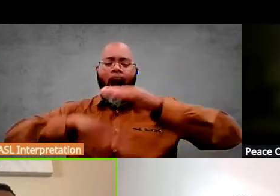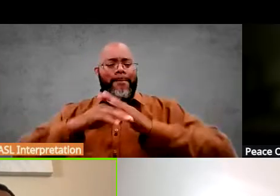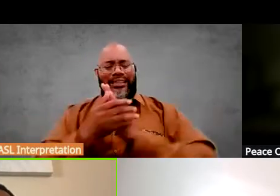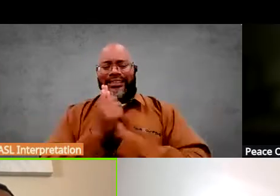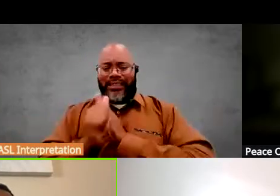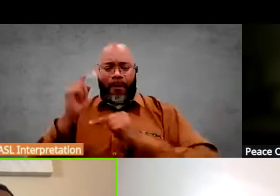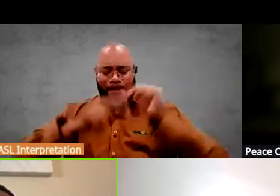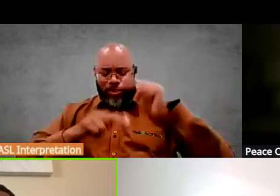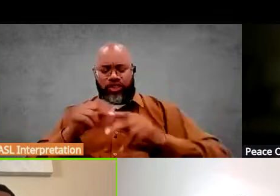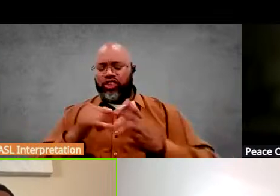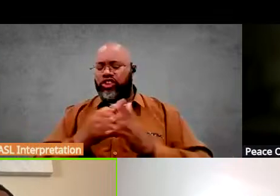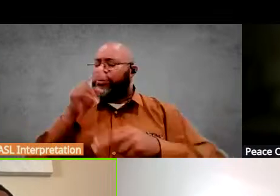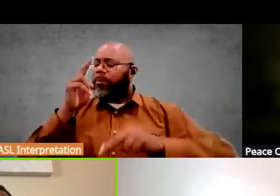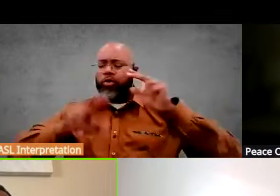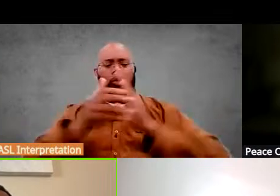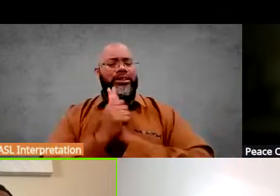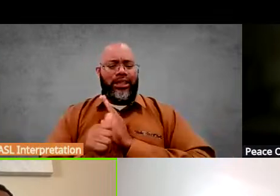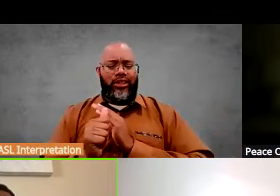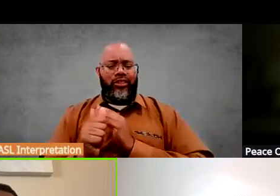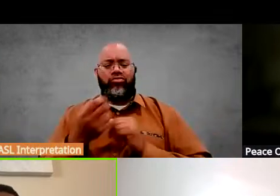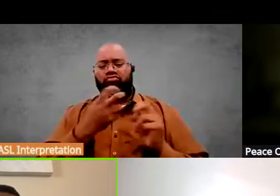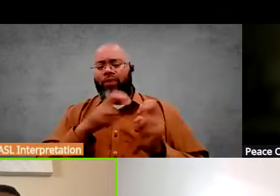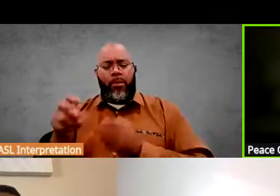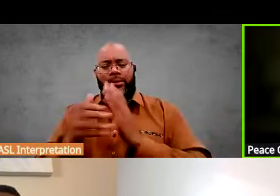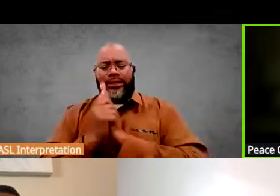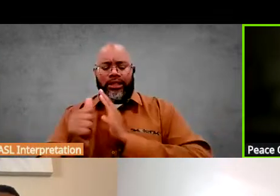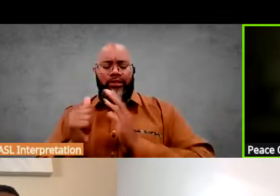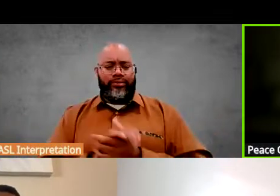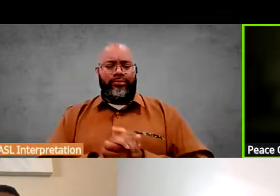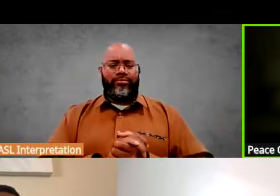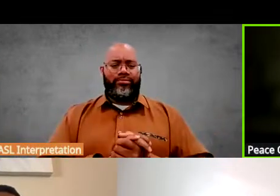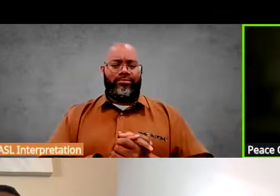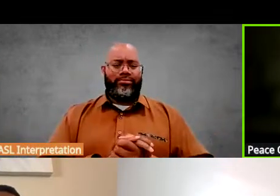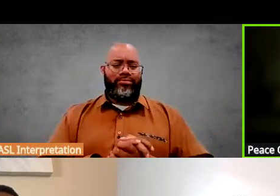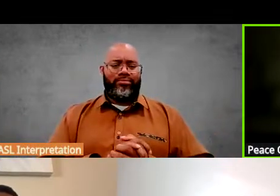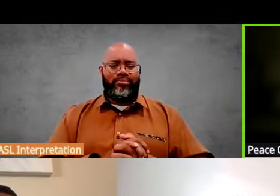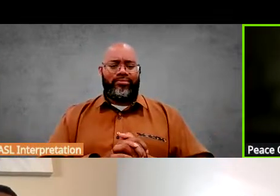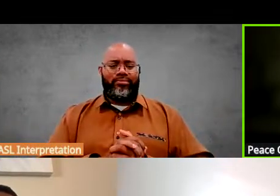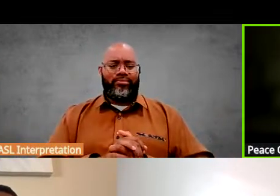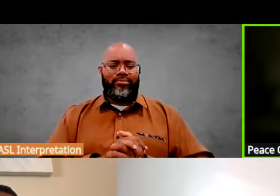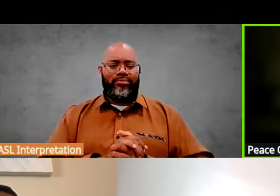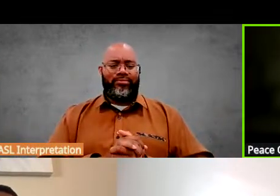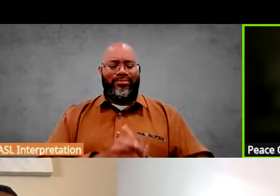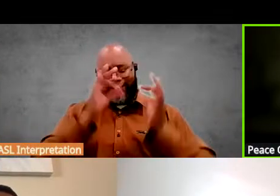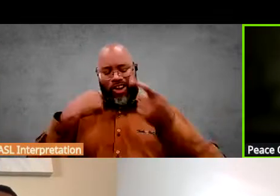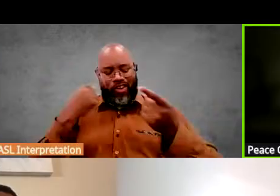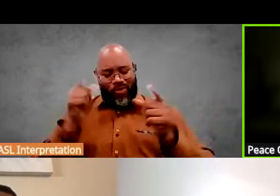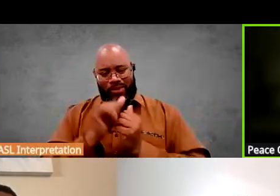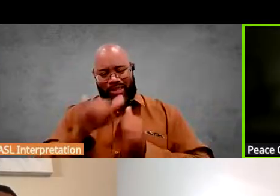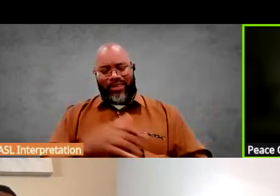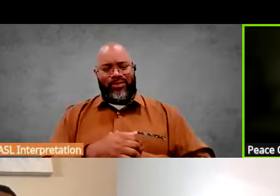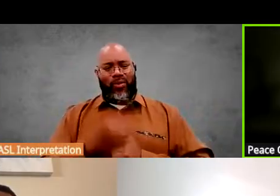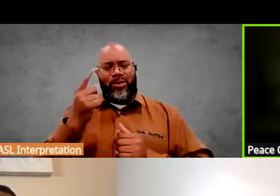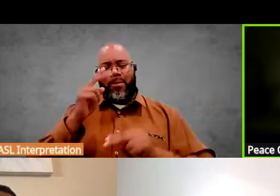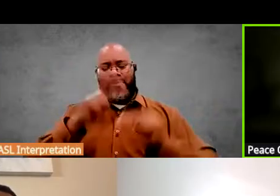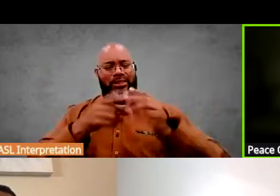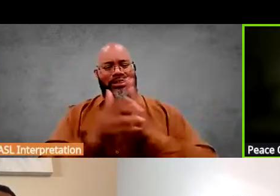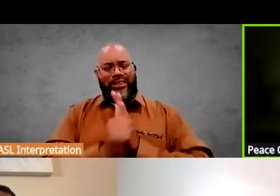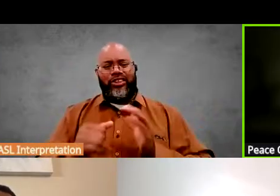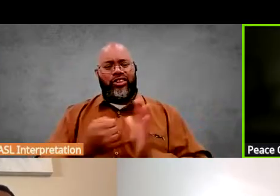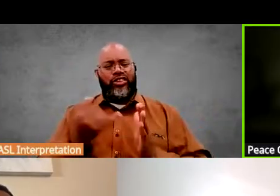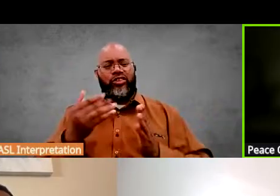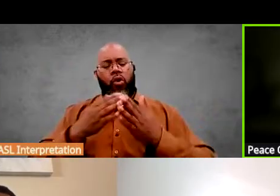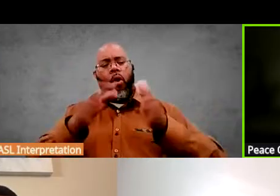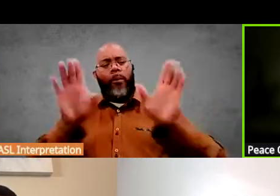building. Just build your skills, transferable ones. Got it. Got it. I definitely agree with that. Always build skills. Always just be open